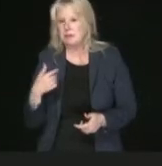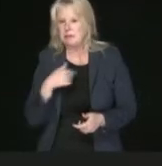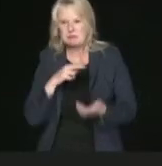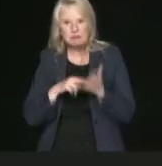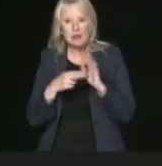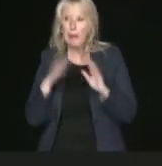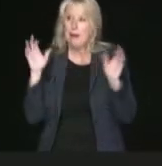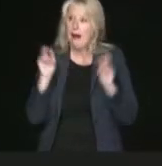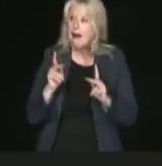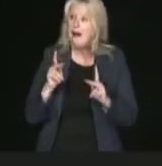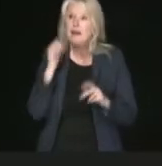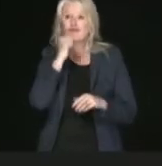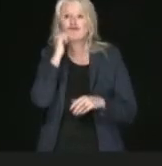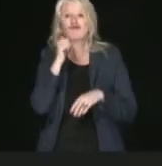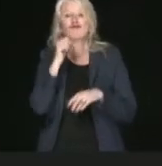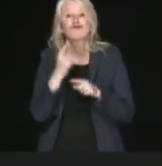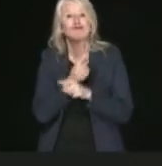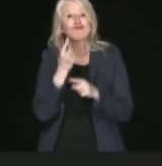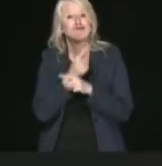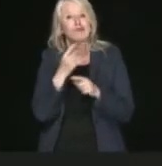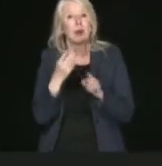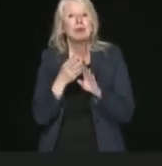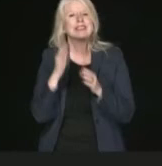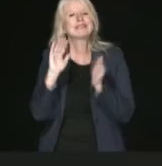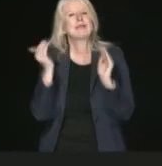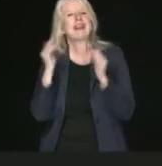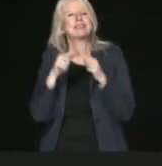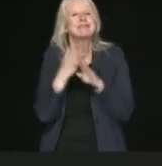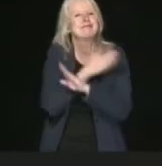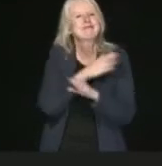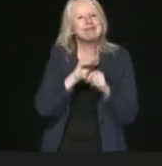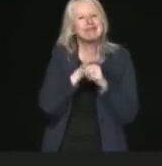previous situation before COVID-19,